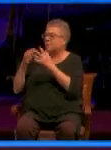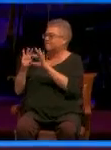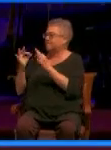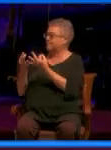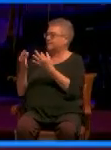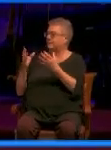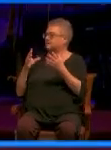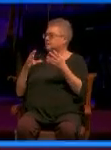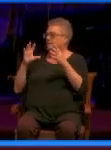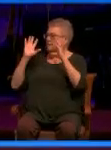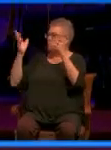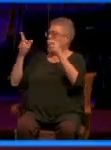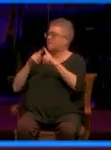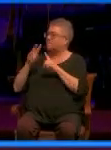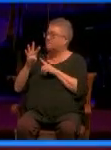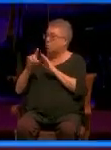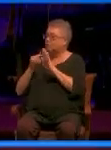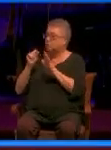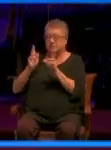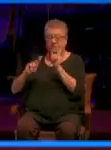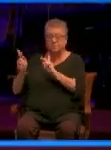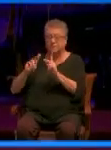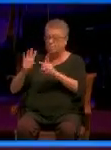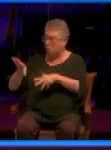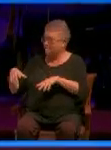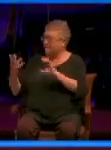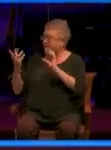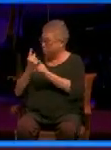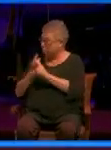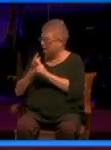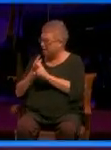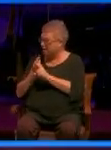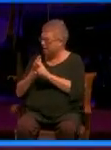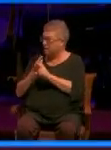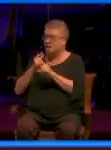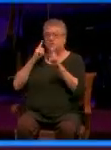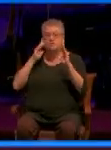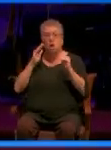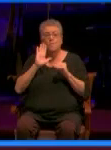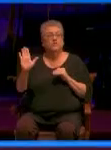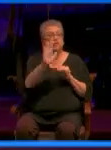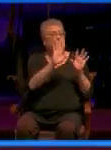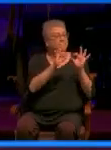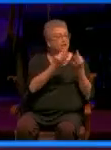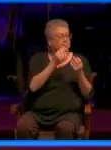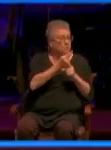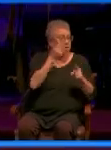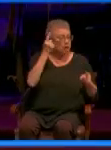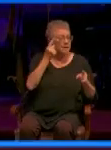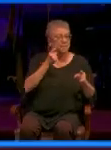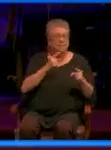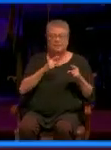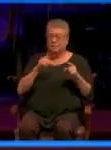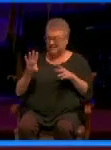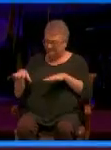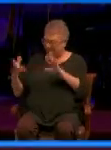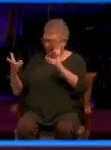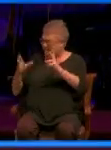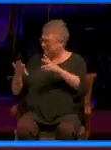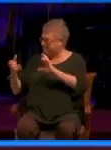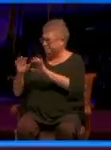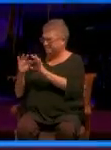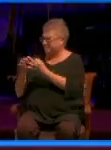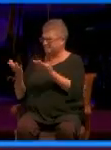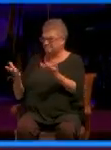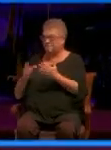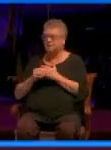I mean, we're four verses in, and these people are a mess, right? There's hope for your family, is there not? It's a mess here. Now, I want to show